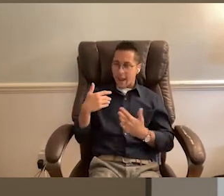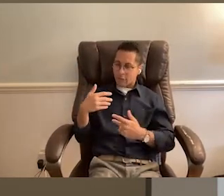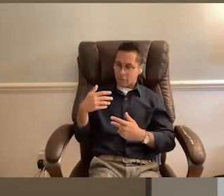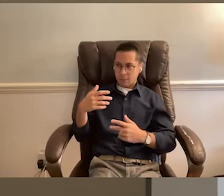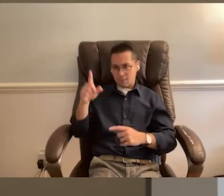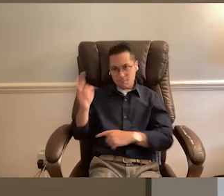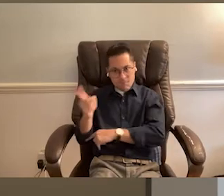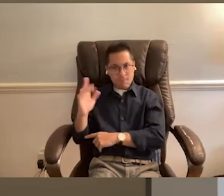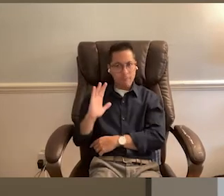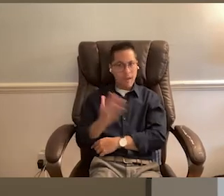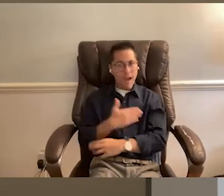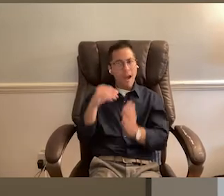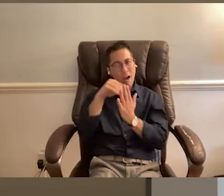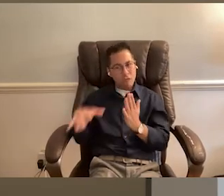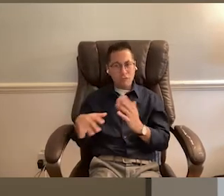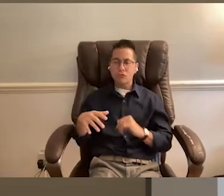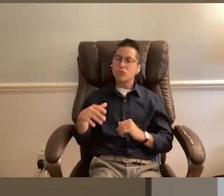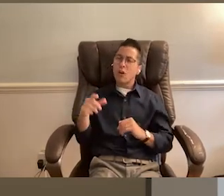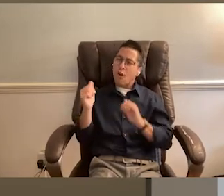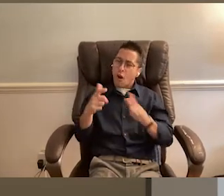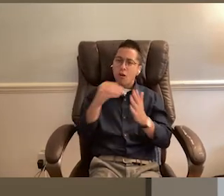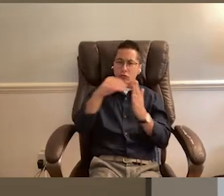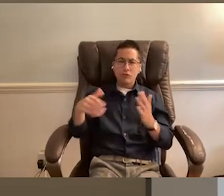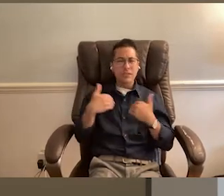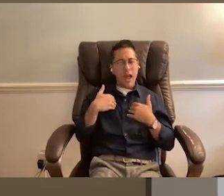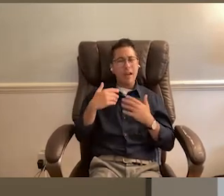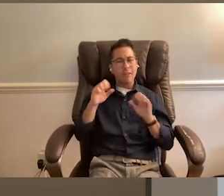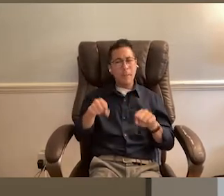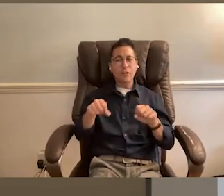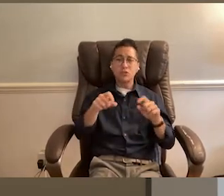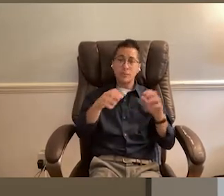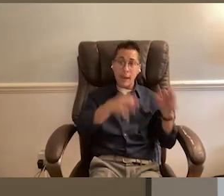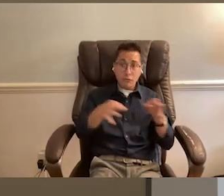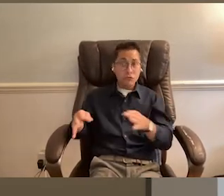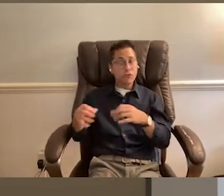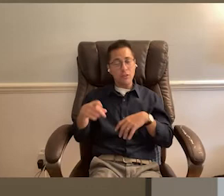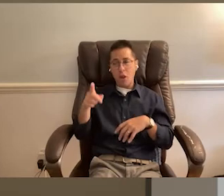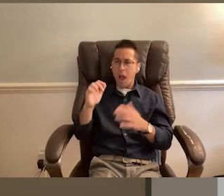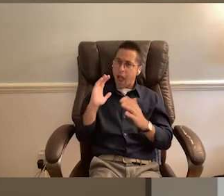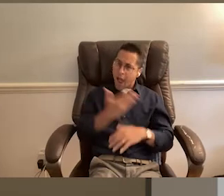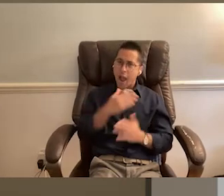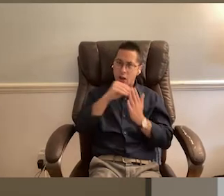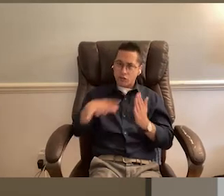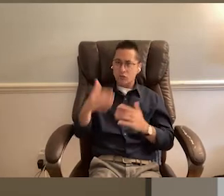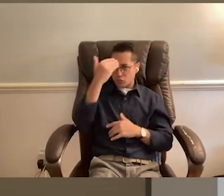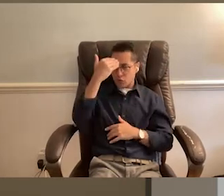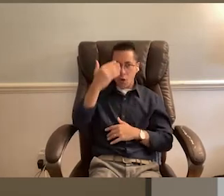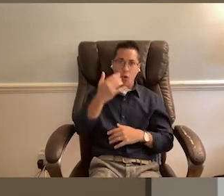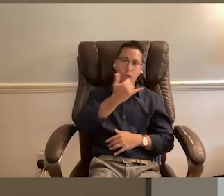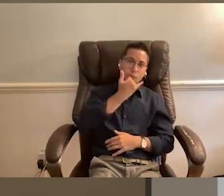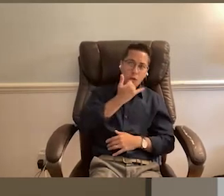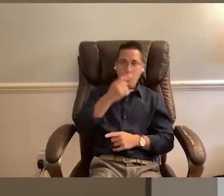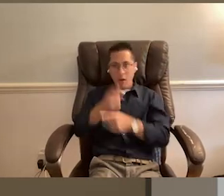need to go sit in the corner and, for 5 minutes, stare at the wall for 5 minutes. And he texted me and was like, the